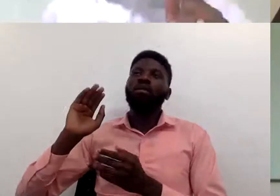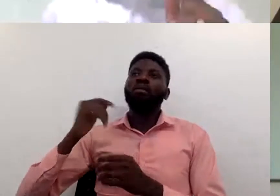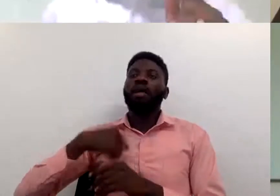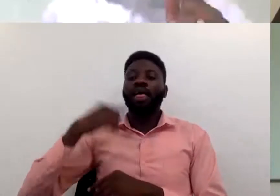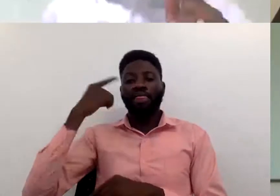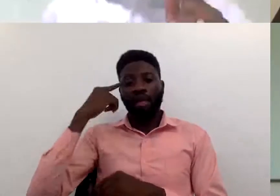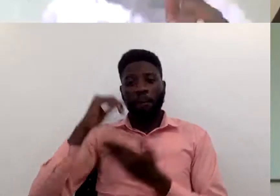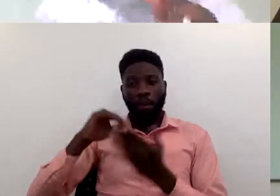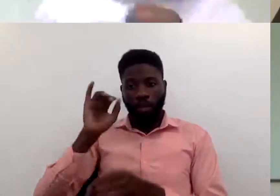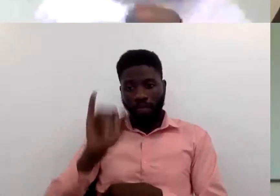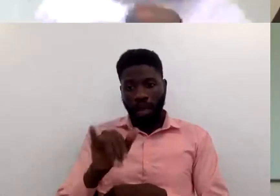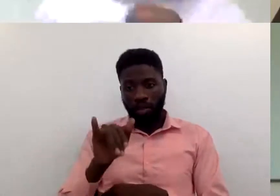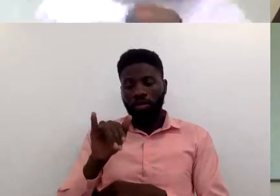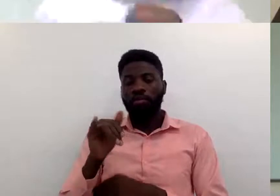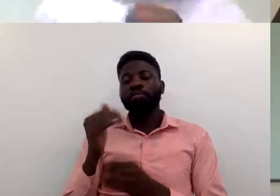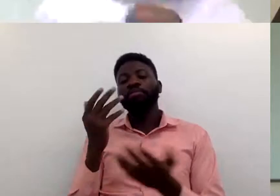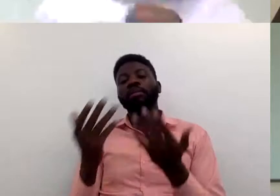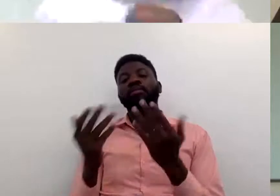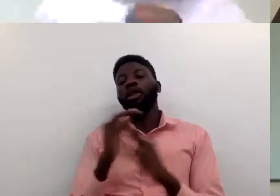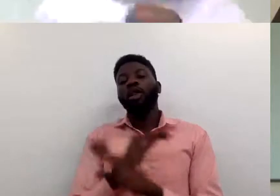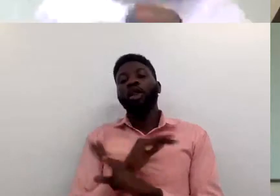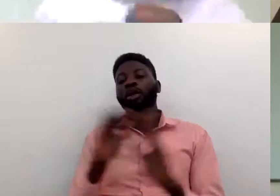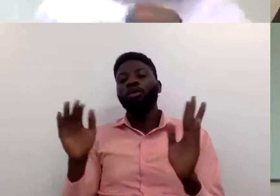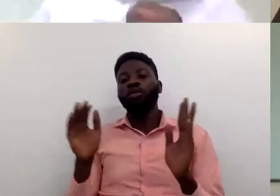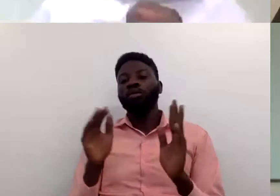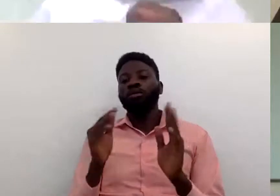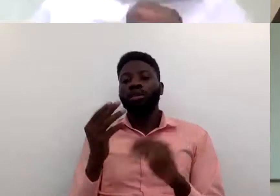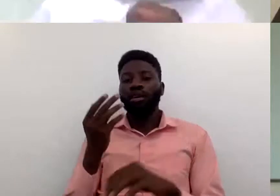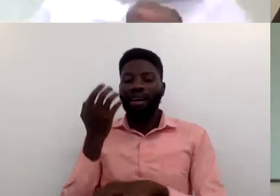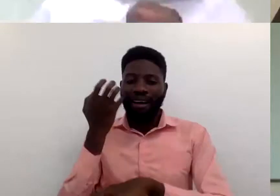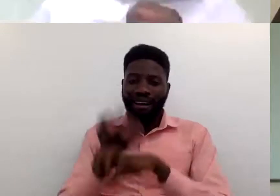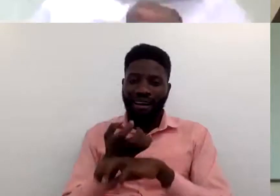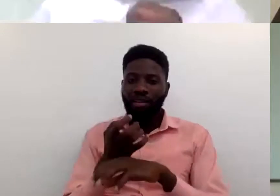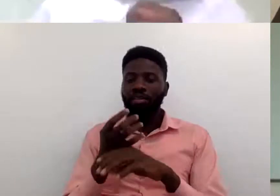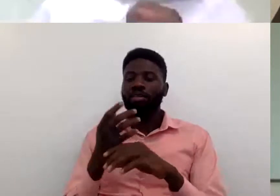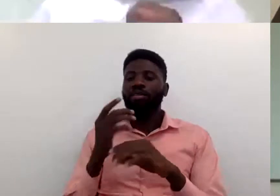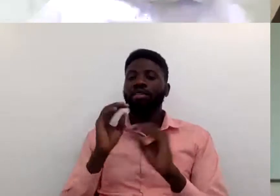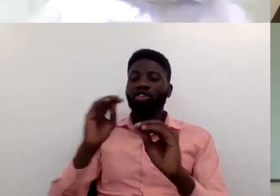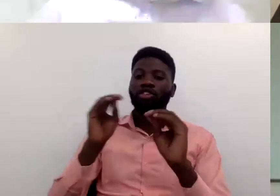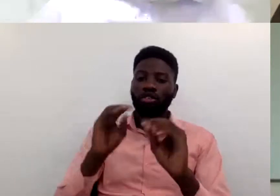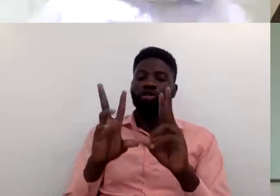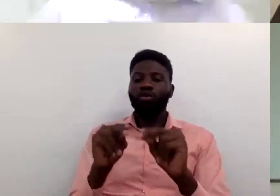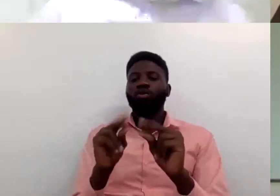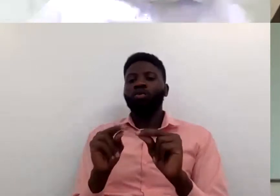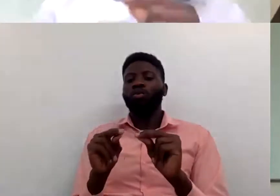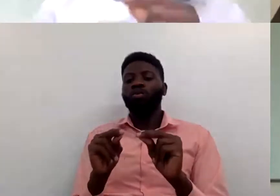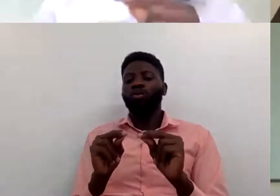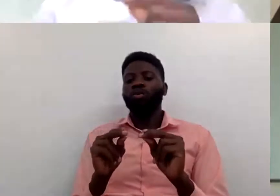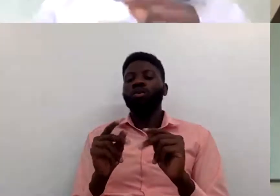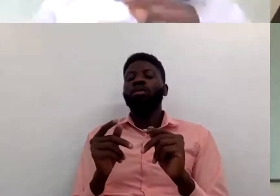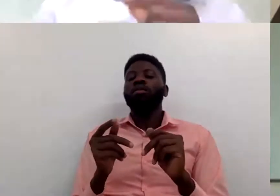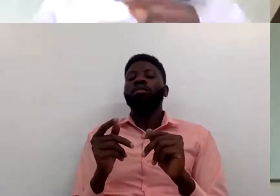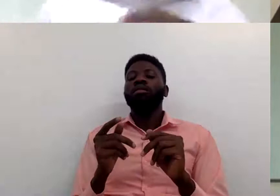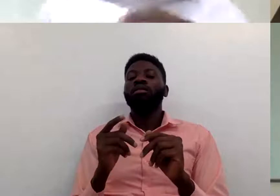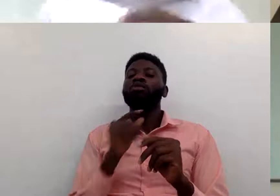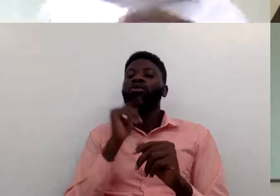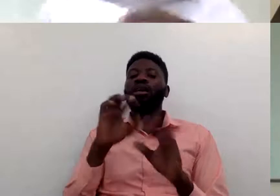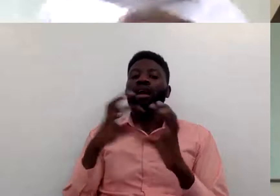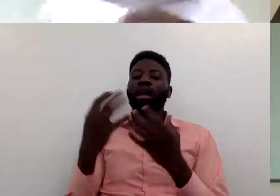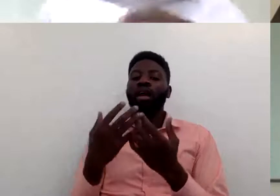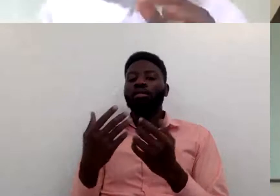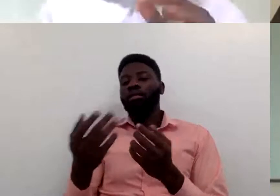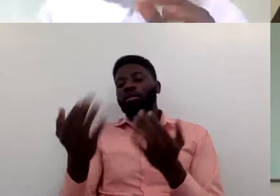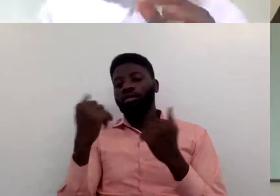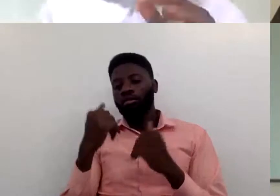much of it might not even be hard taught. There is no class that somebody will tell you, please join